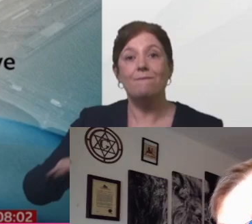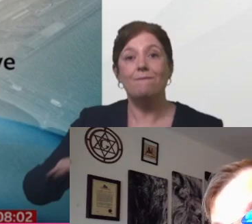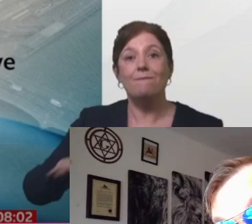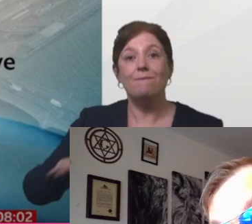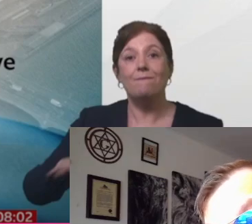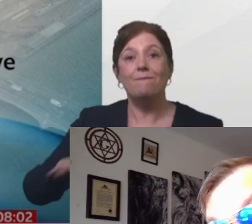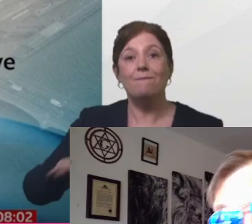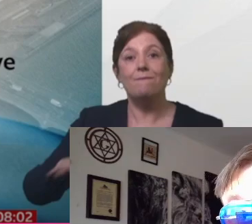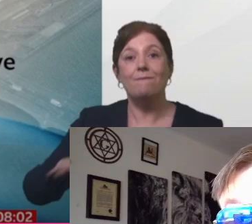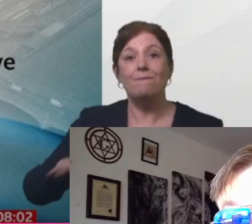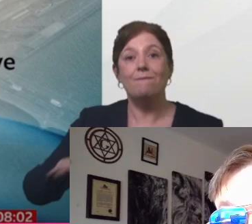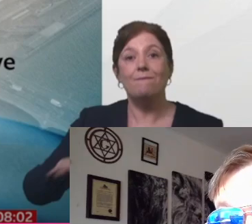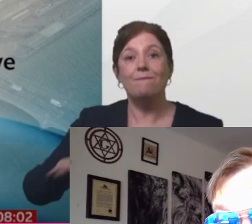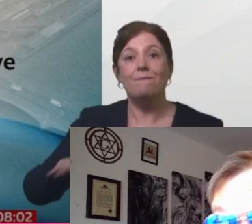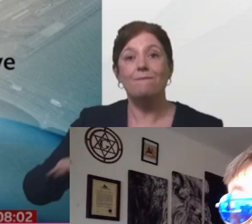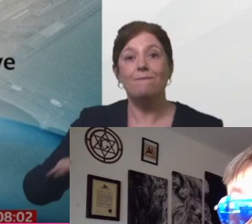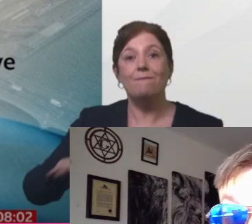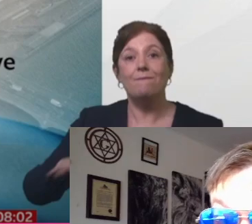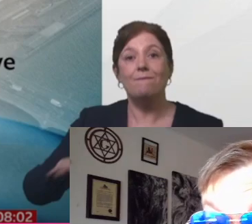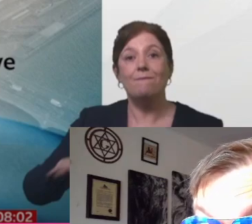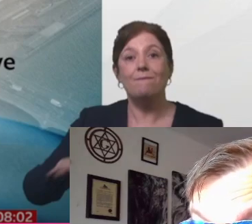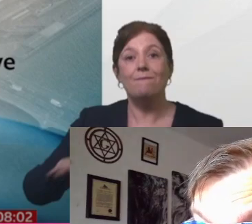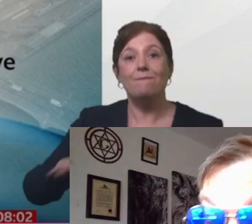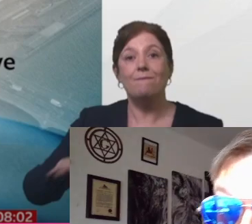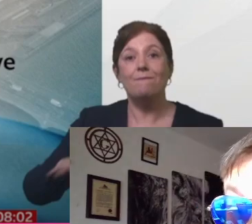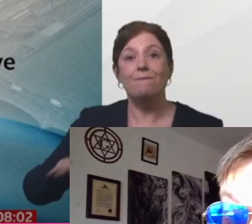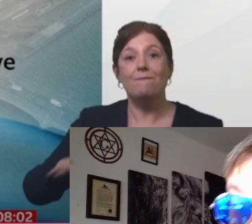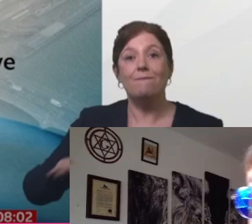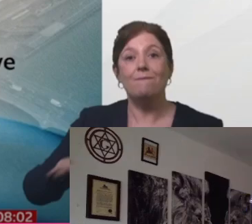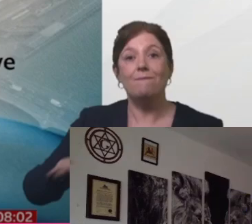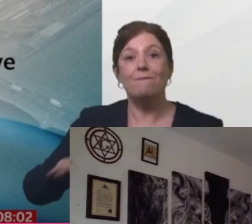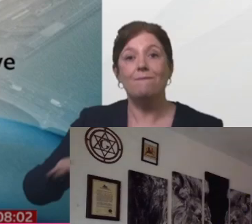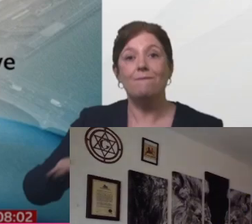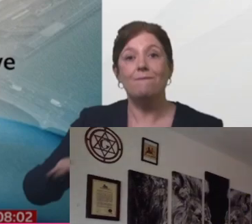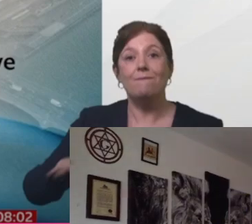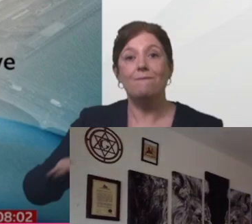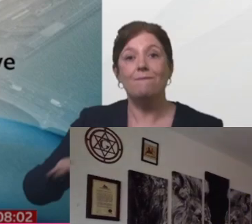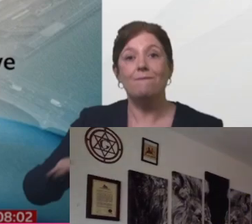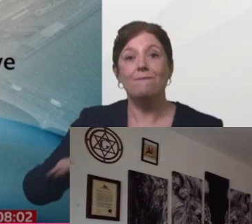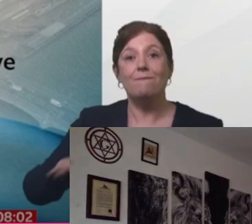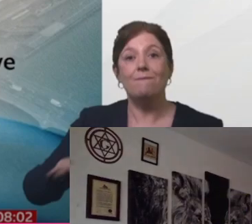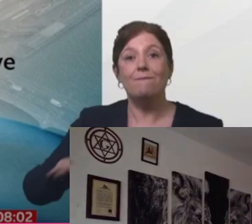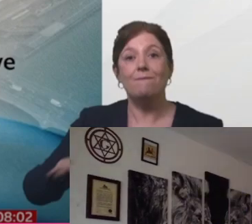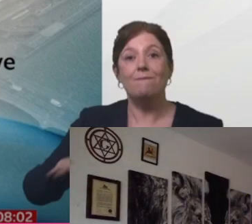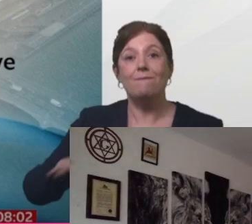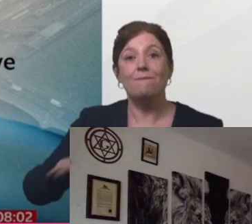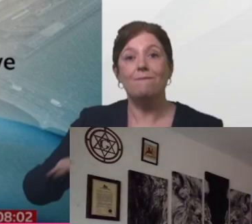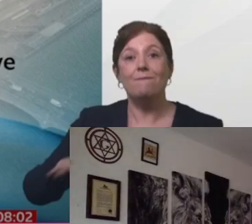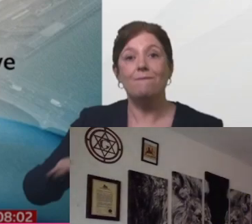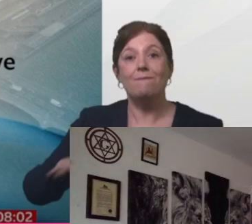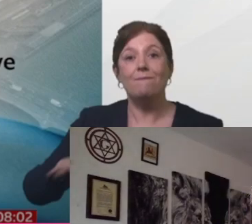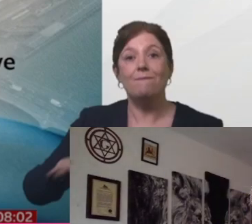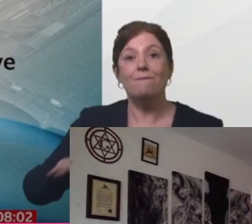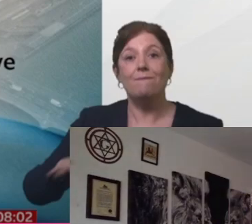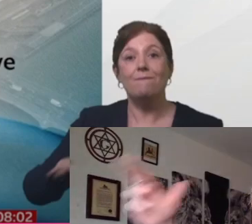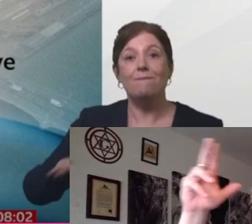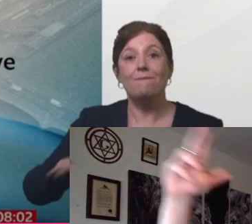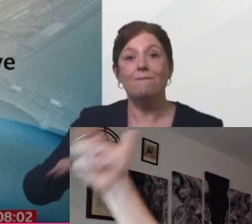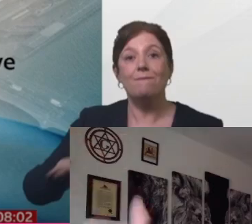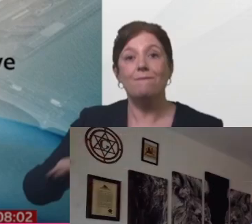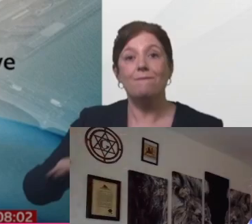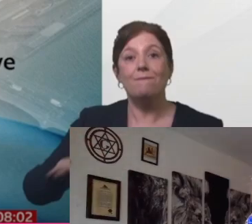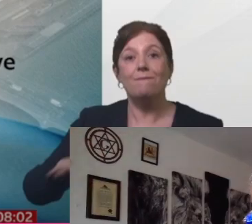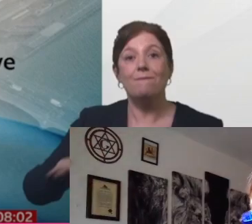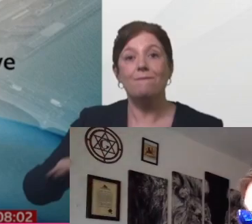know, it isn't like the West doesn't know how to fucking go into a country, wreck its previous fucking institutions, and start all over again.